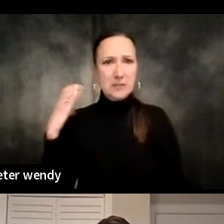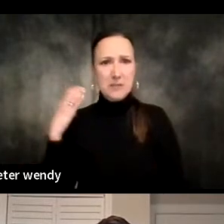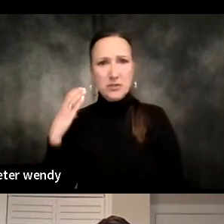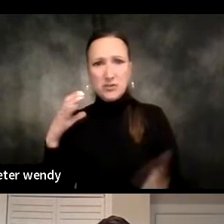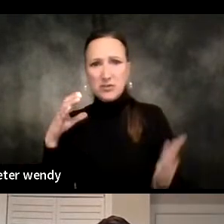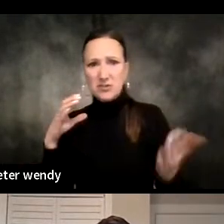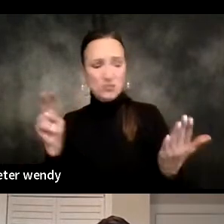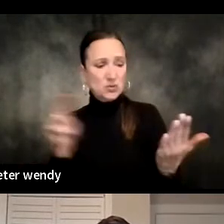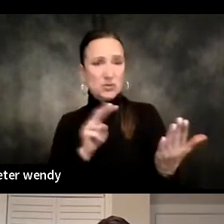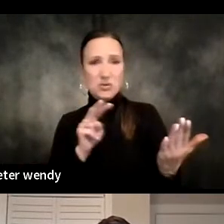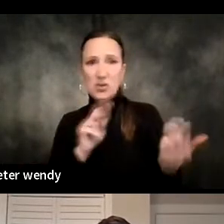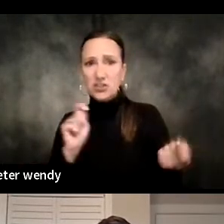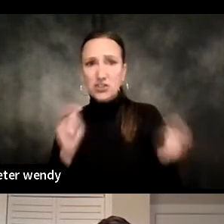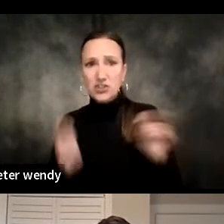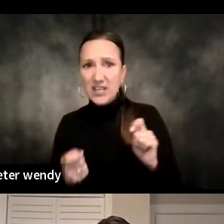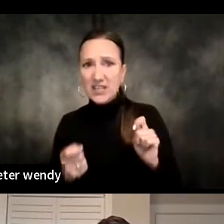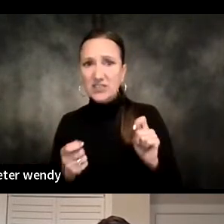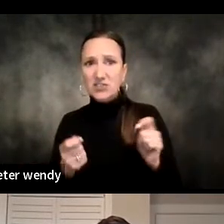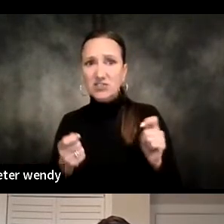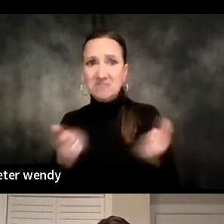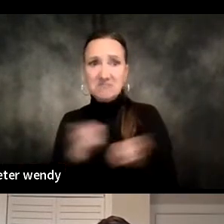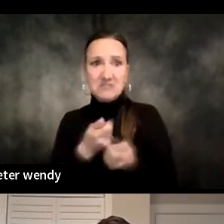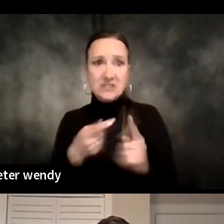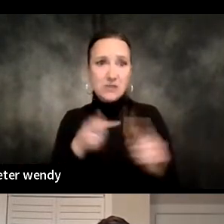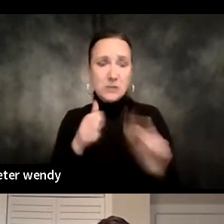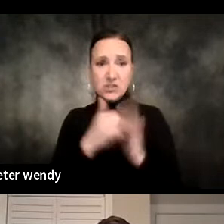or adjustments to tonight's agenda.